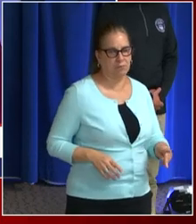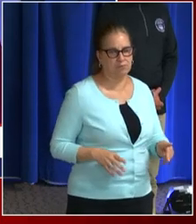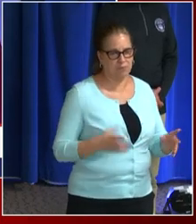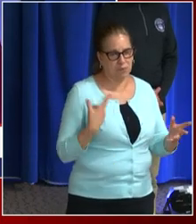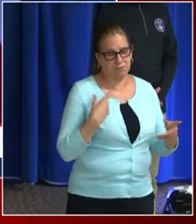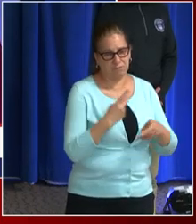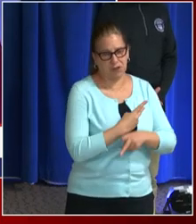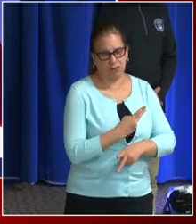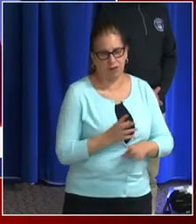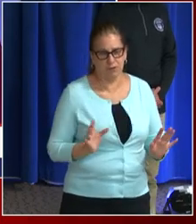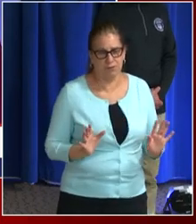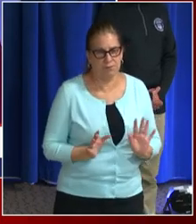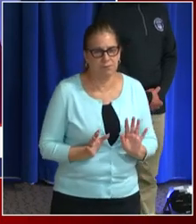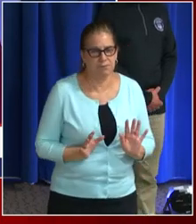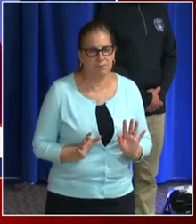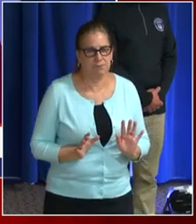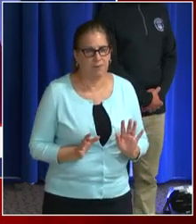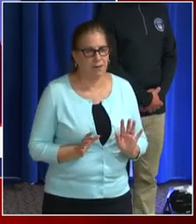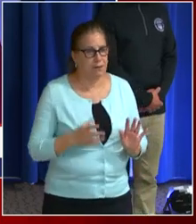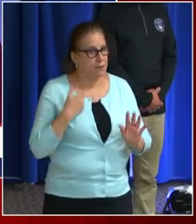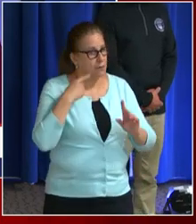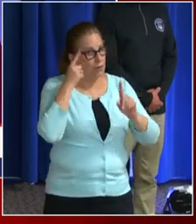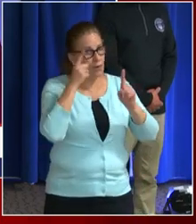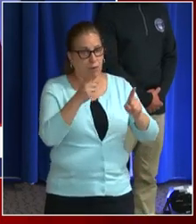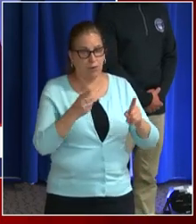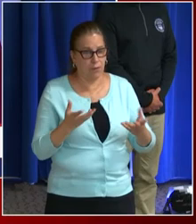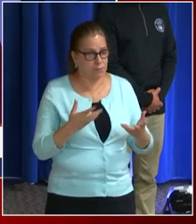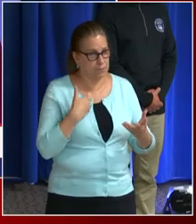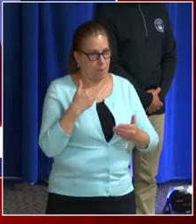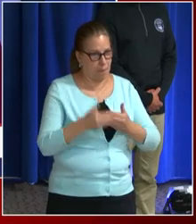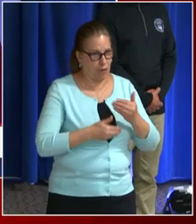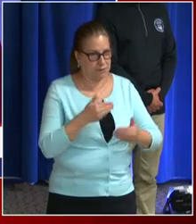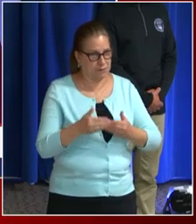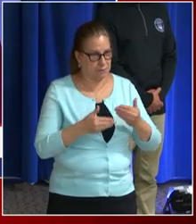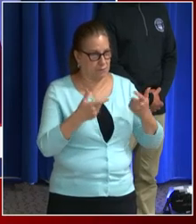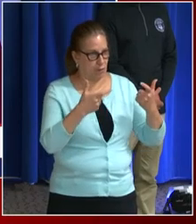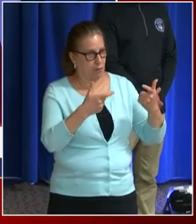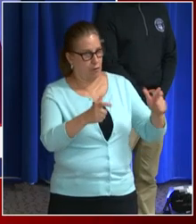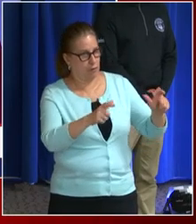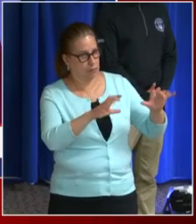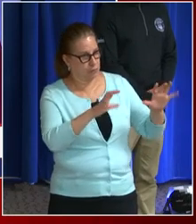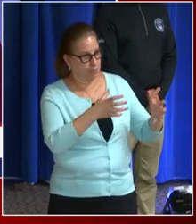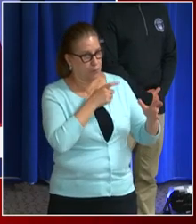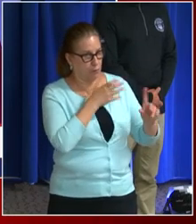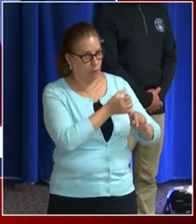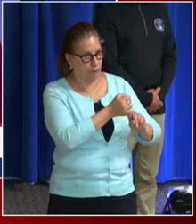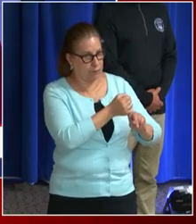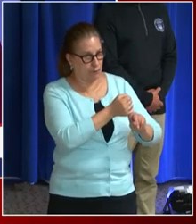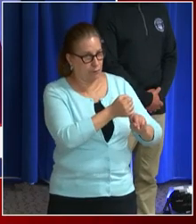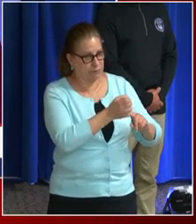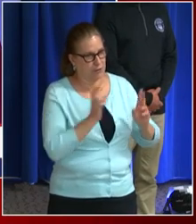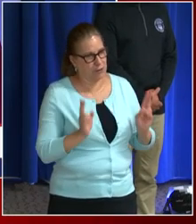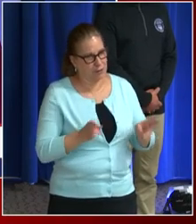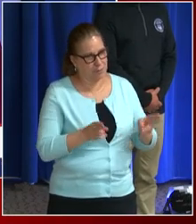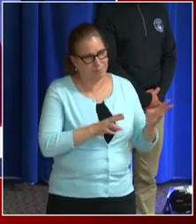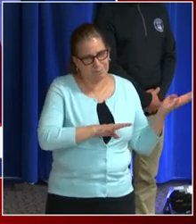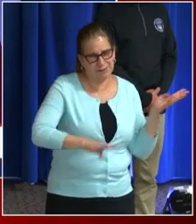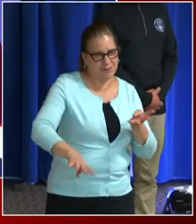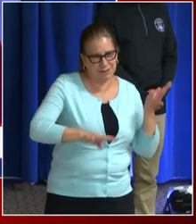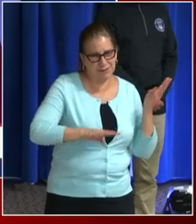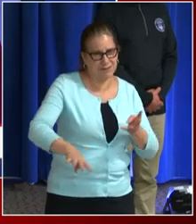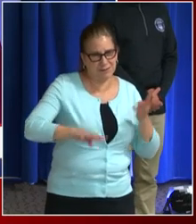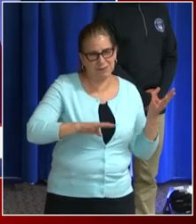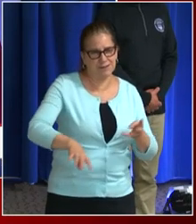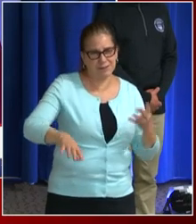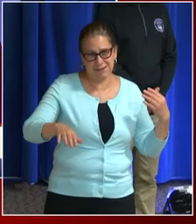And really our number one goal when we process a large group like that is to get them in and out of police custody as quickly as possible.